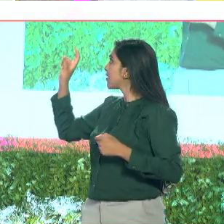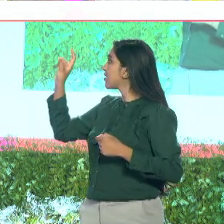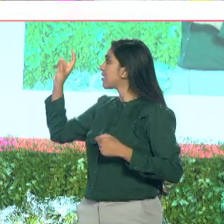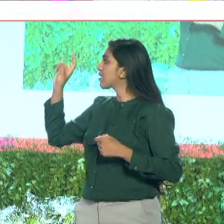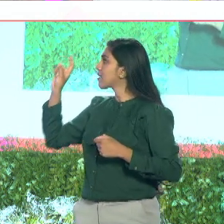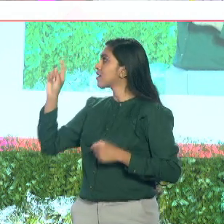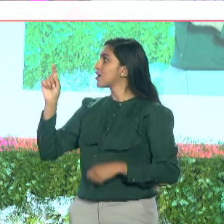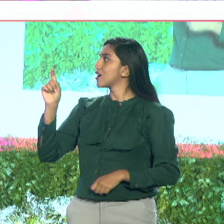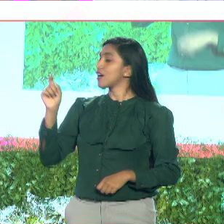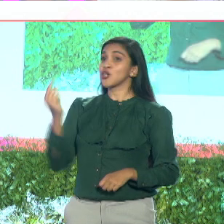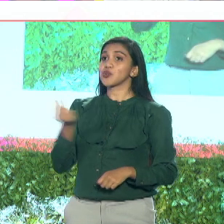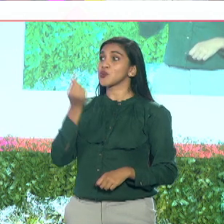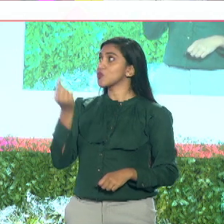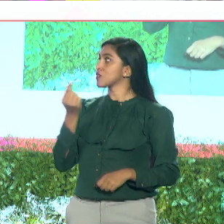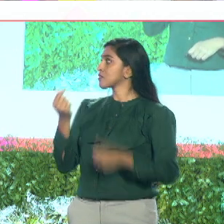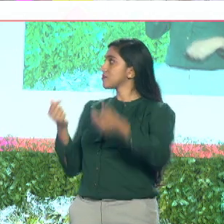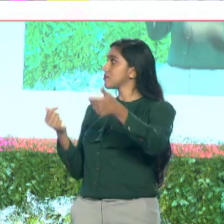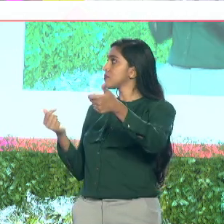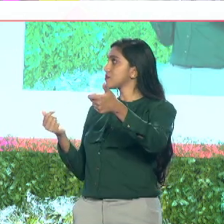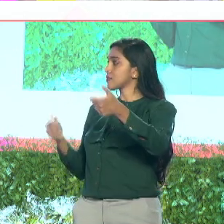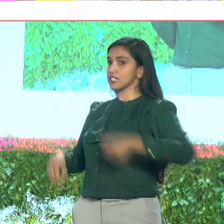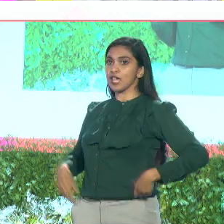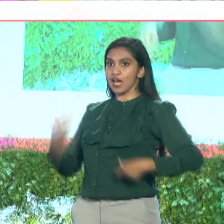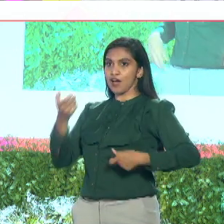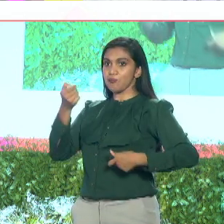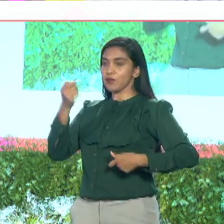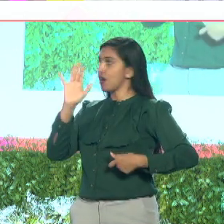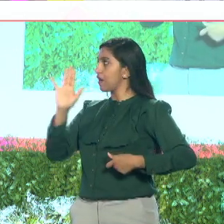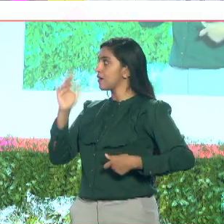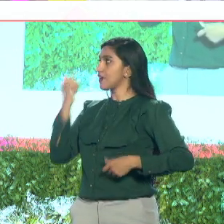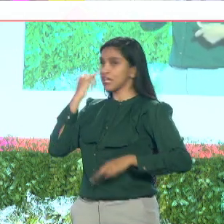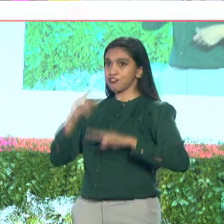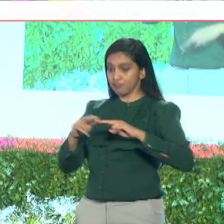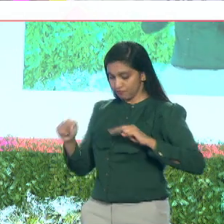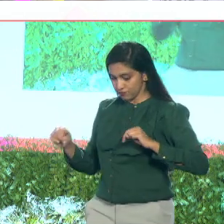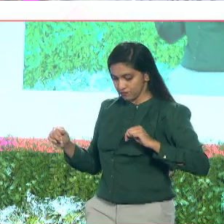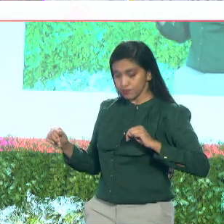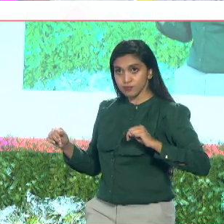options like a foot-operated switch. If at all a person has a lower limb ability, they